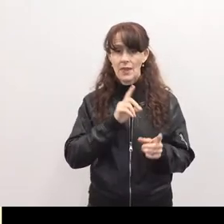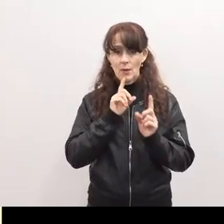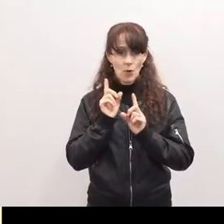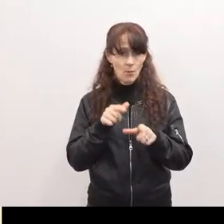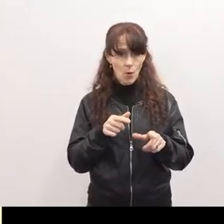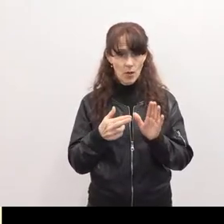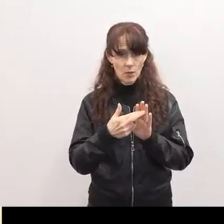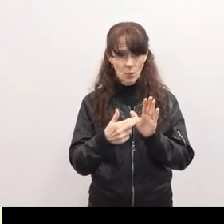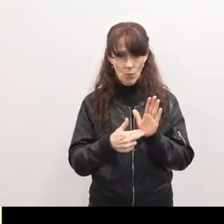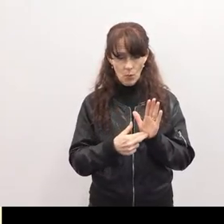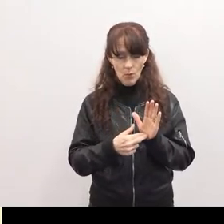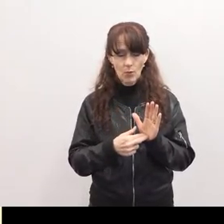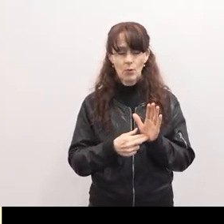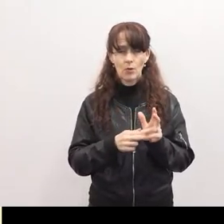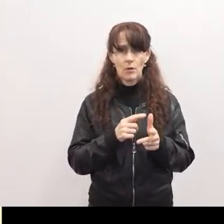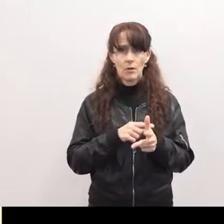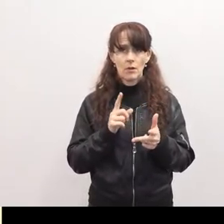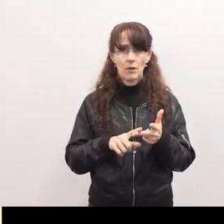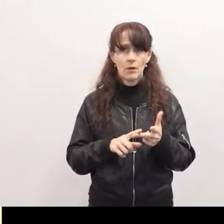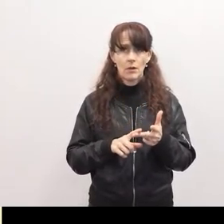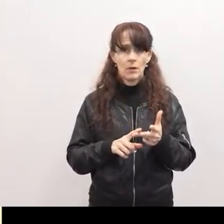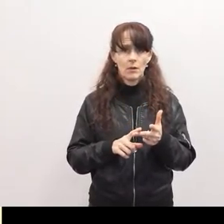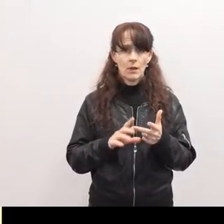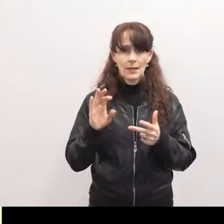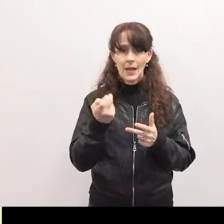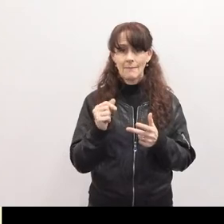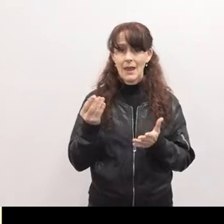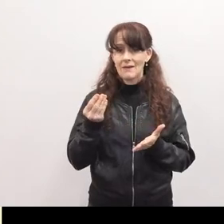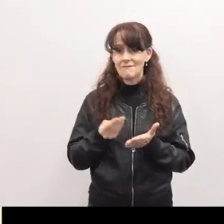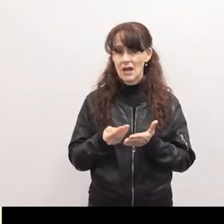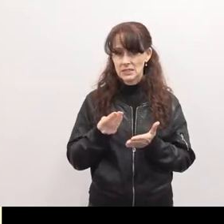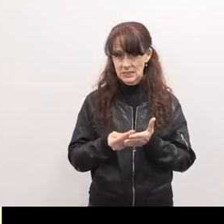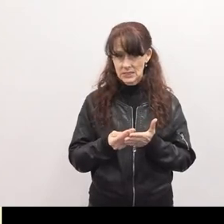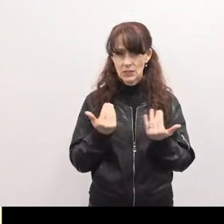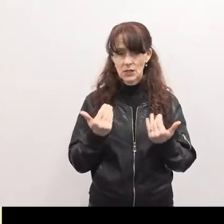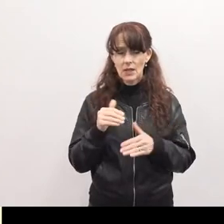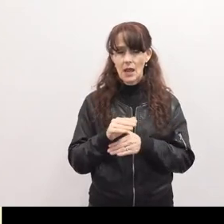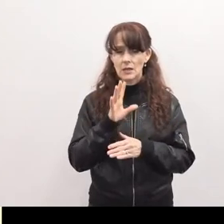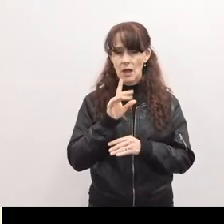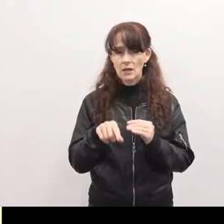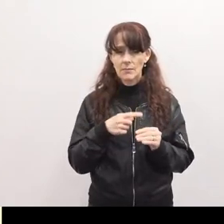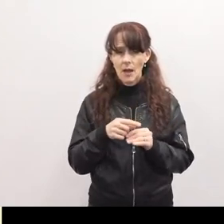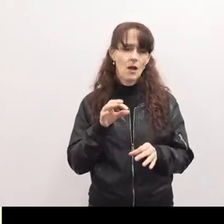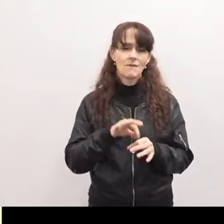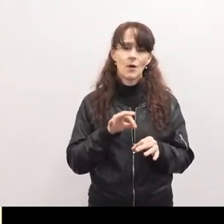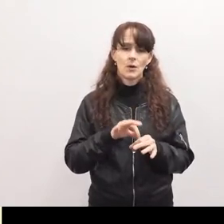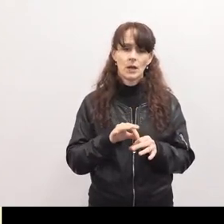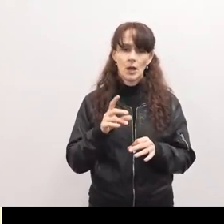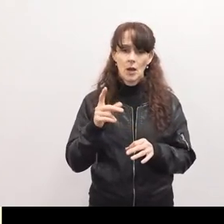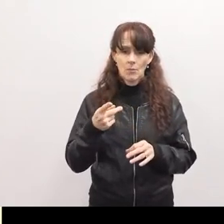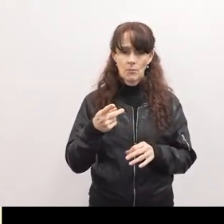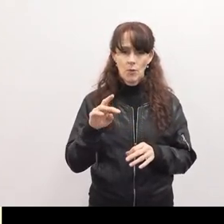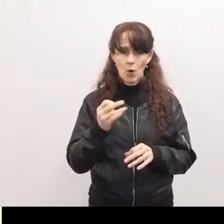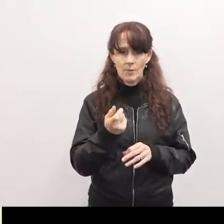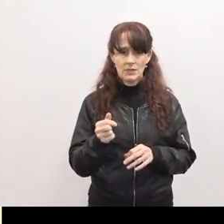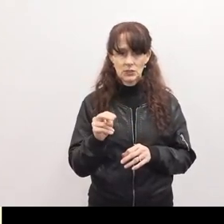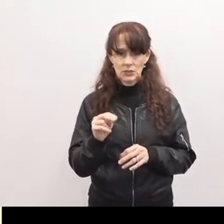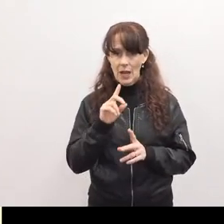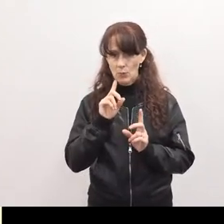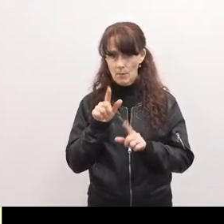rule, and another one involves campaign funds. Tonight, we're just going to talk about voting prohibition and